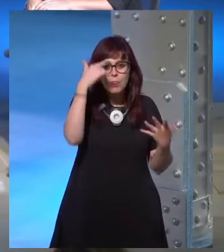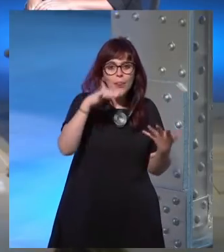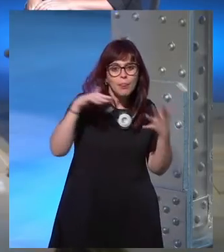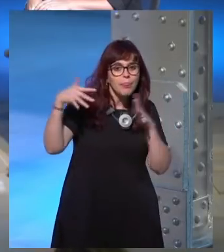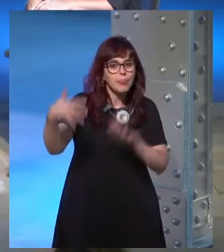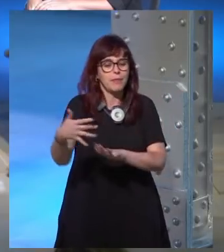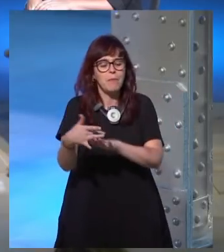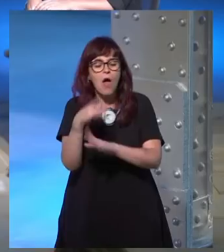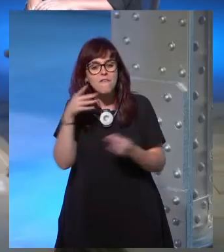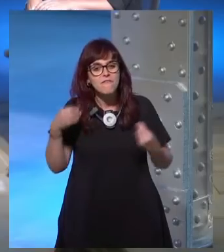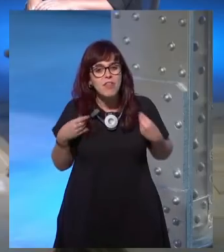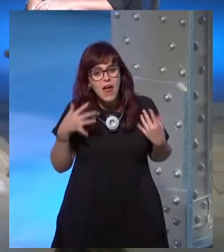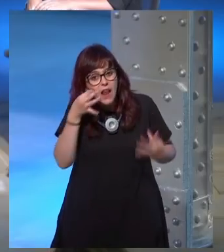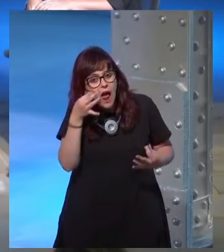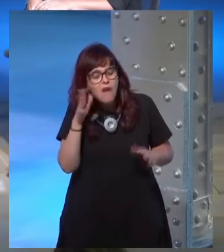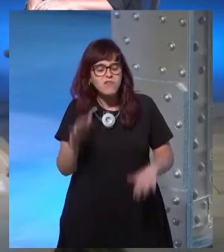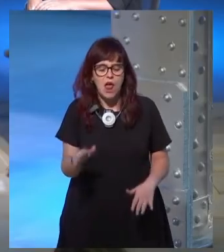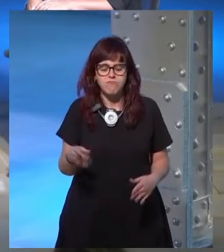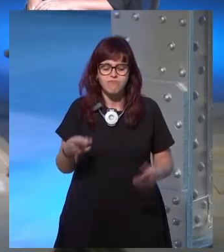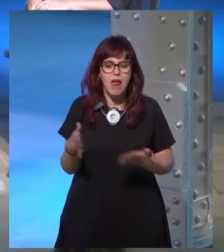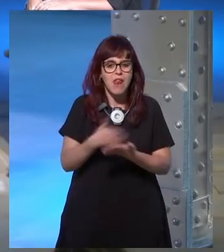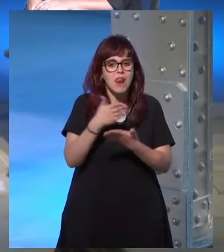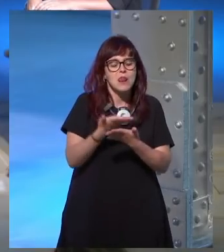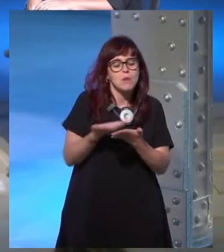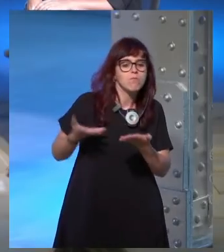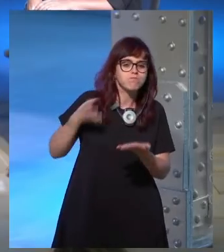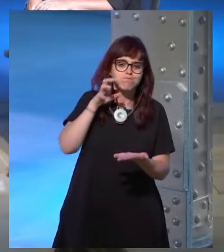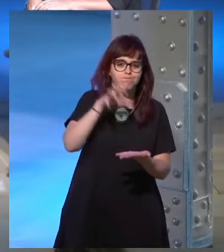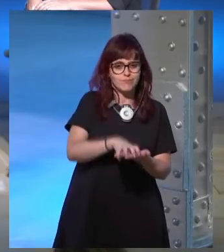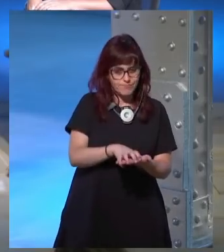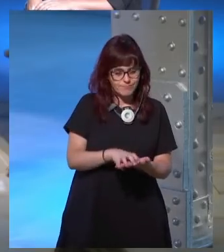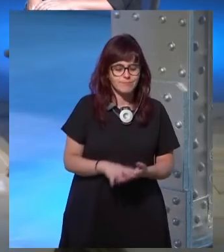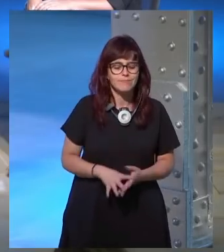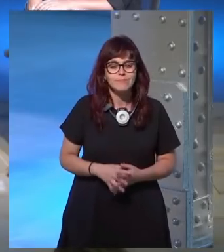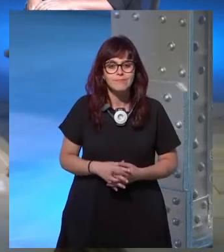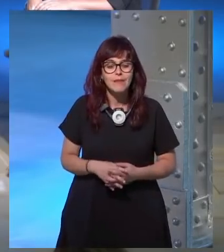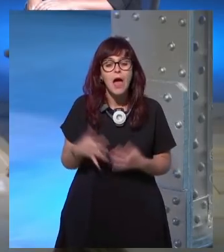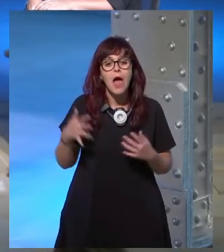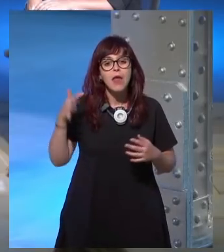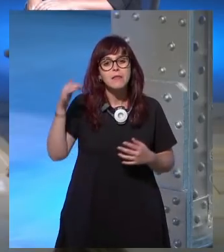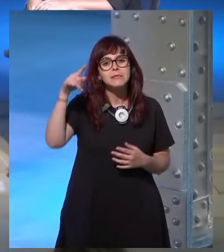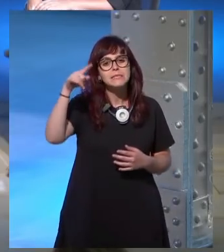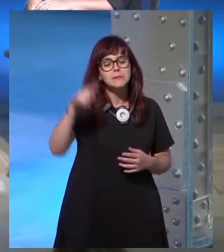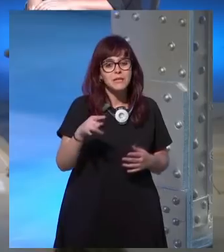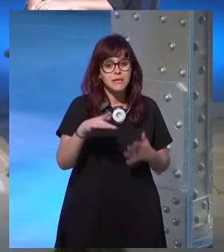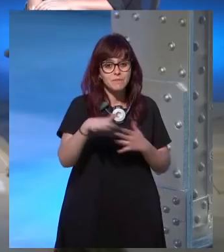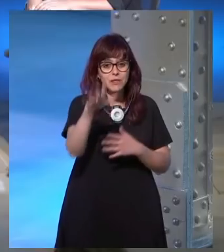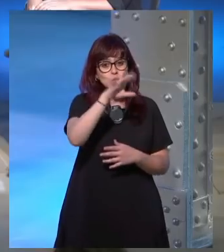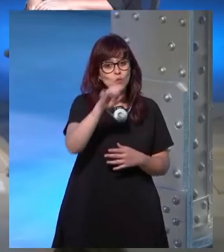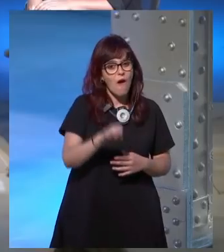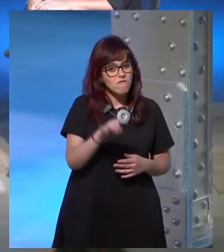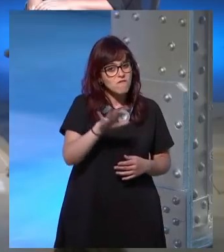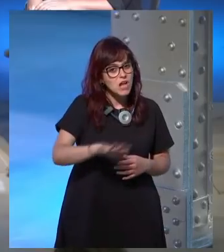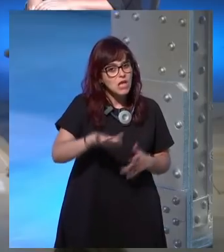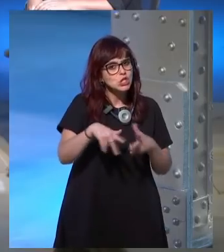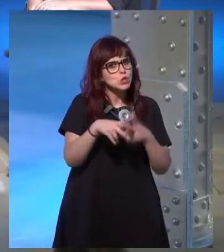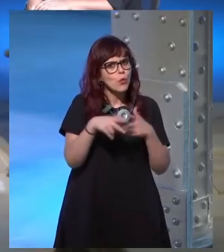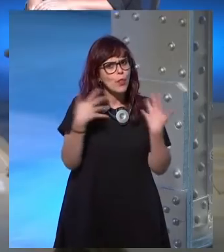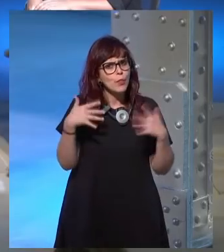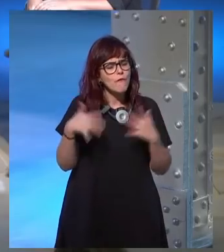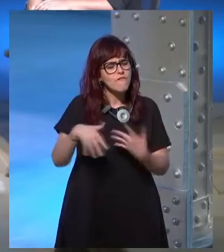time where, again, it was a society where violence felt a lot closer. They're like, you did not